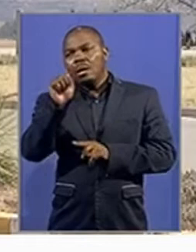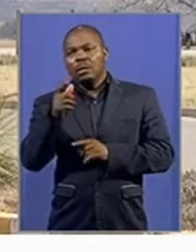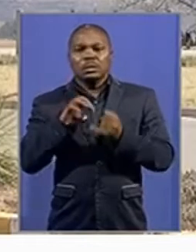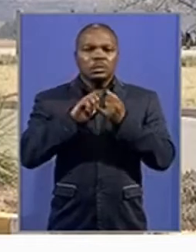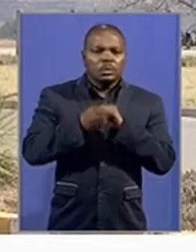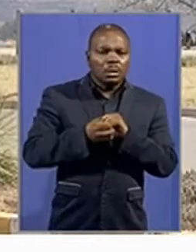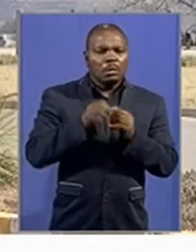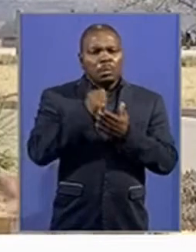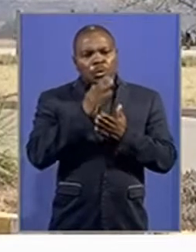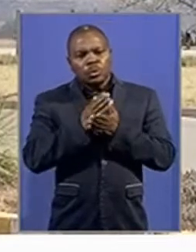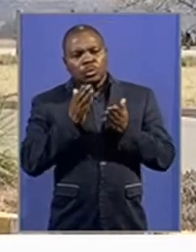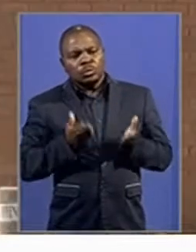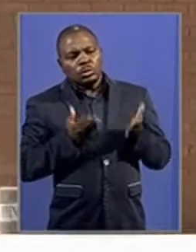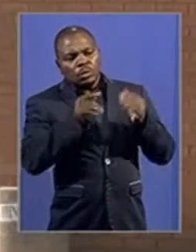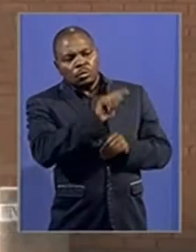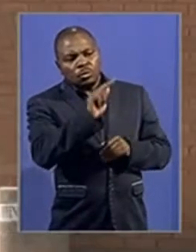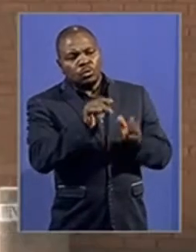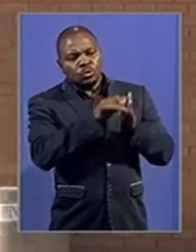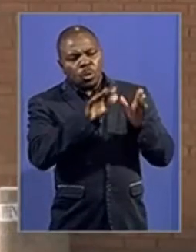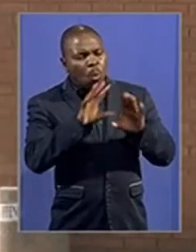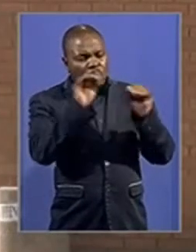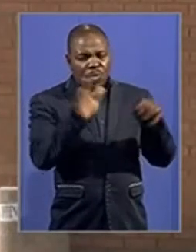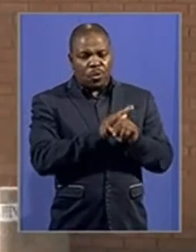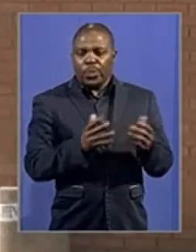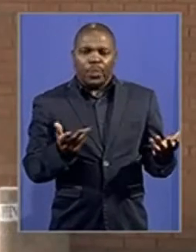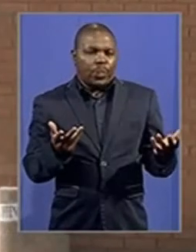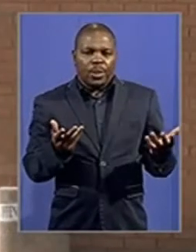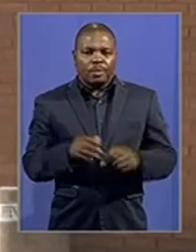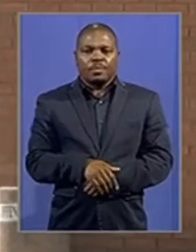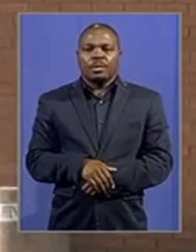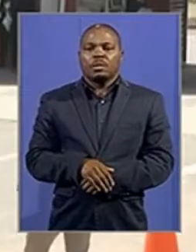company serves the students to the maximum point. The